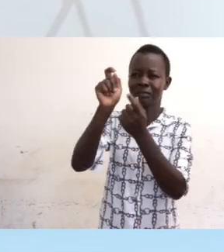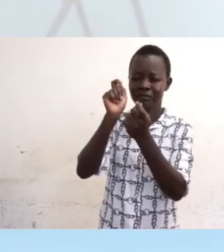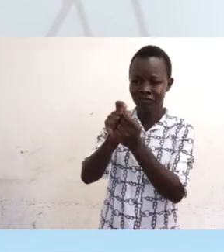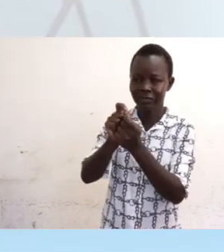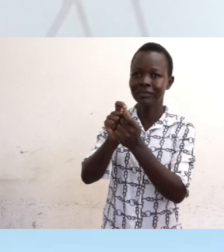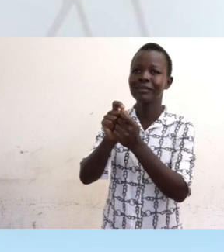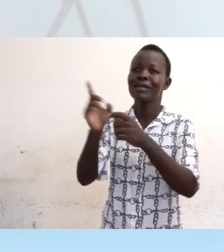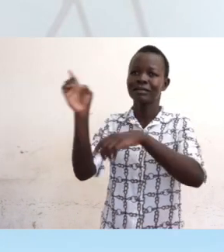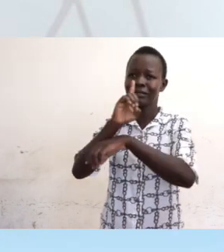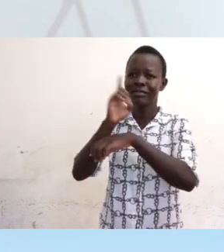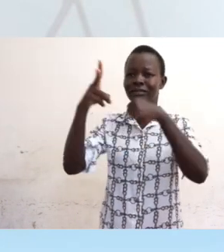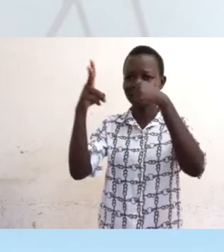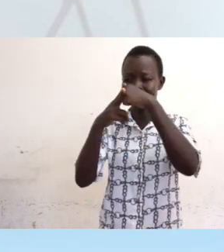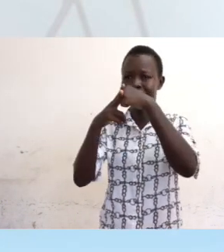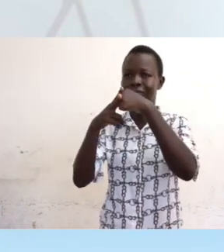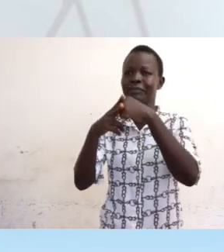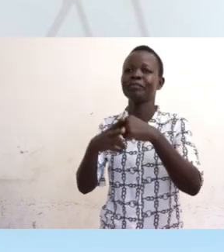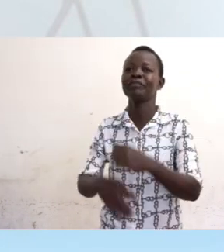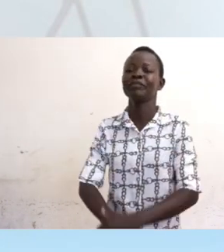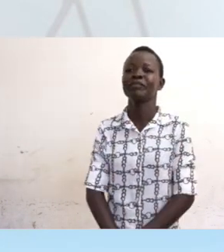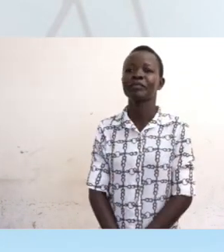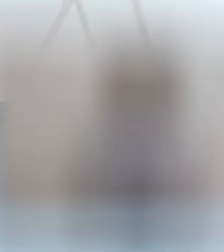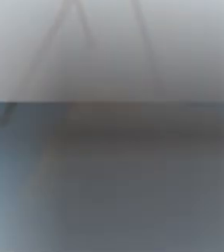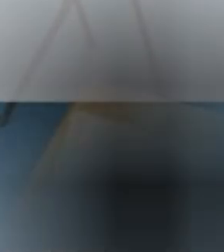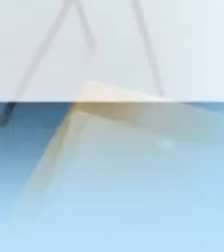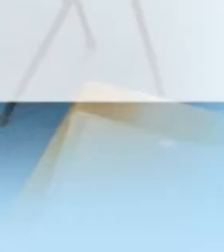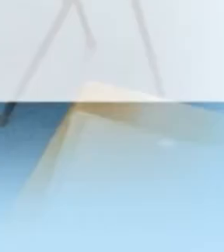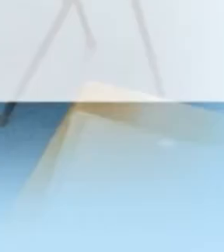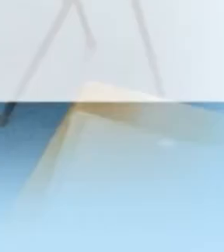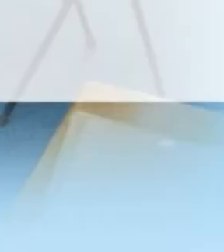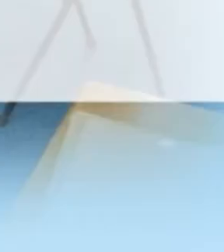are free and timeline is 7 days on receipt.